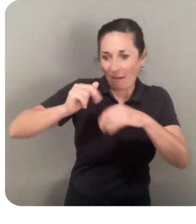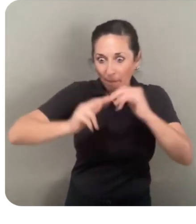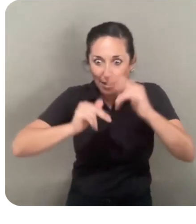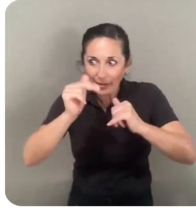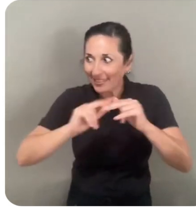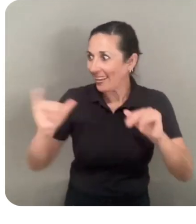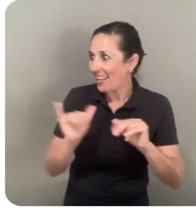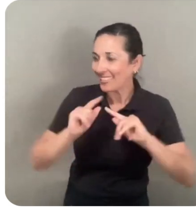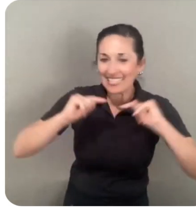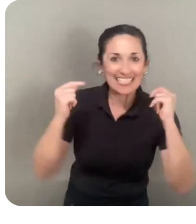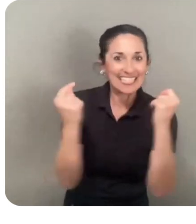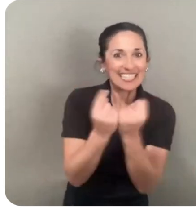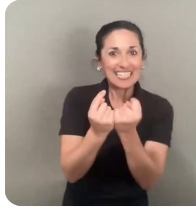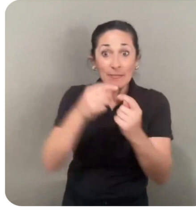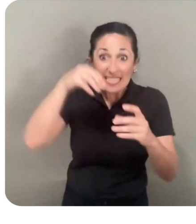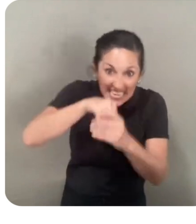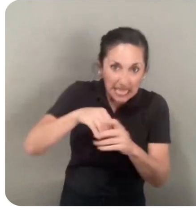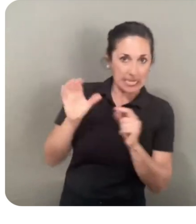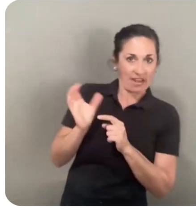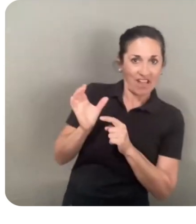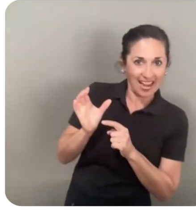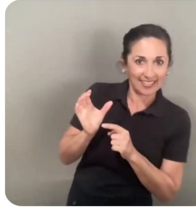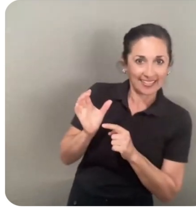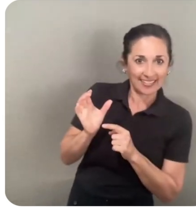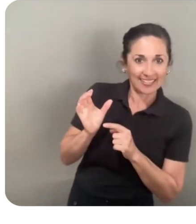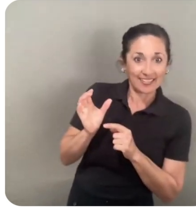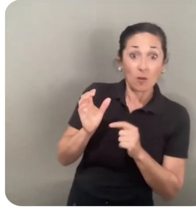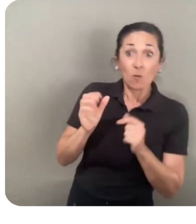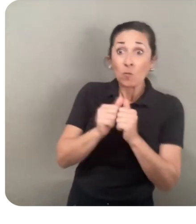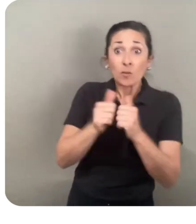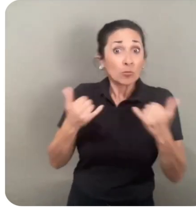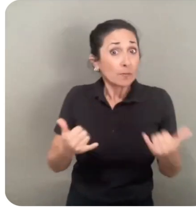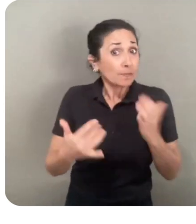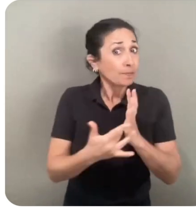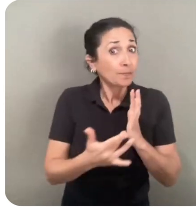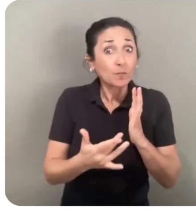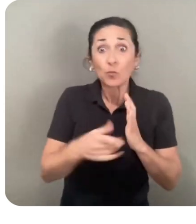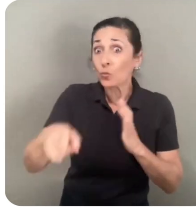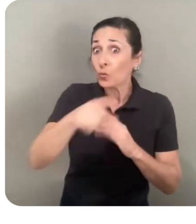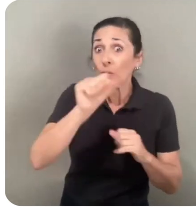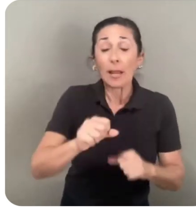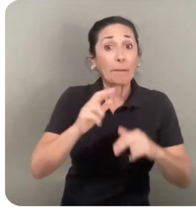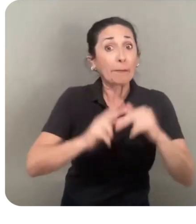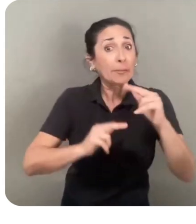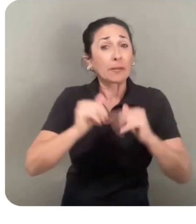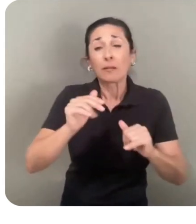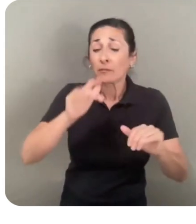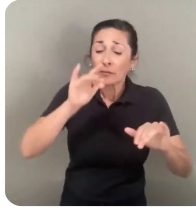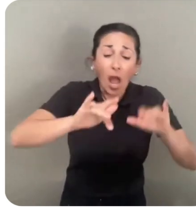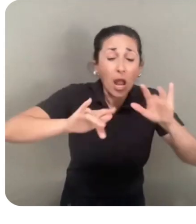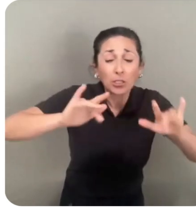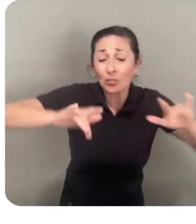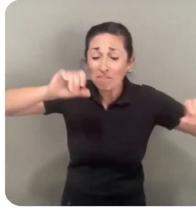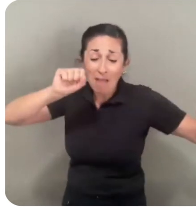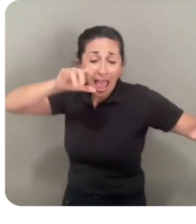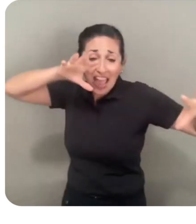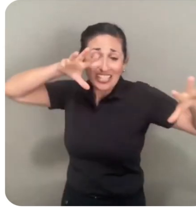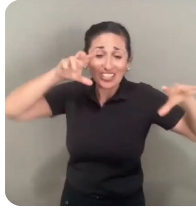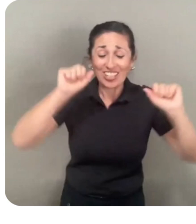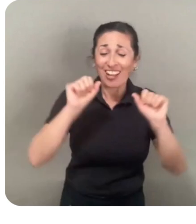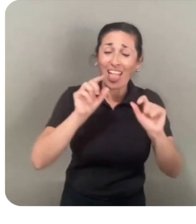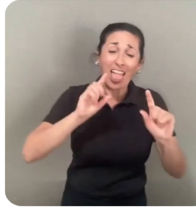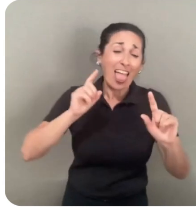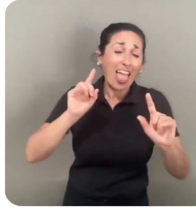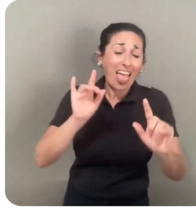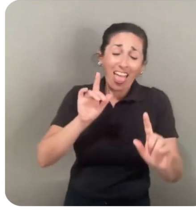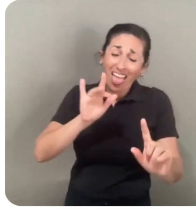team in the device. With today's technology, you can build touchable magic that reaches right